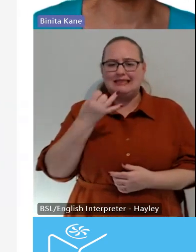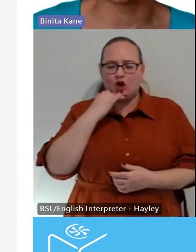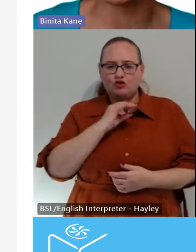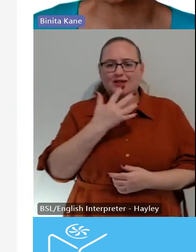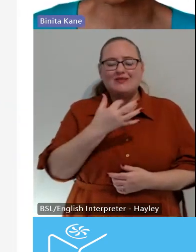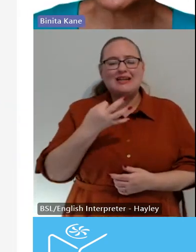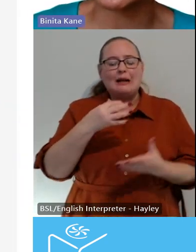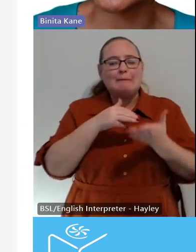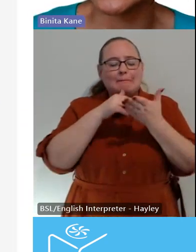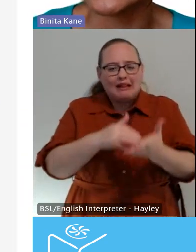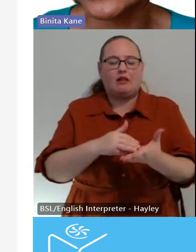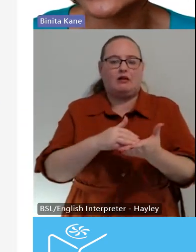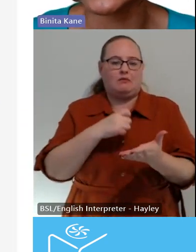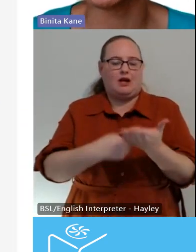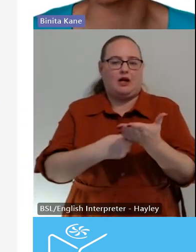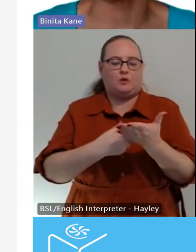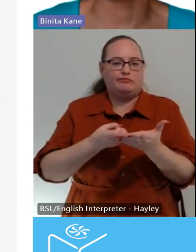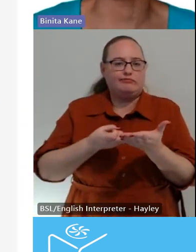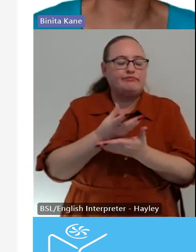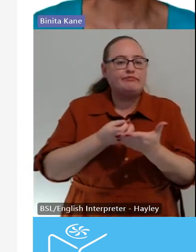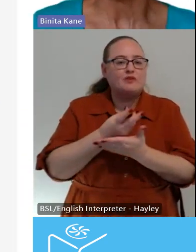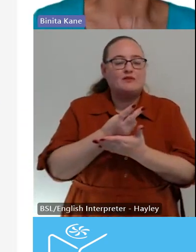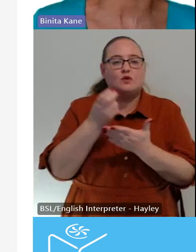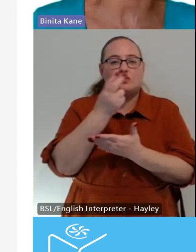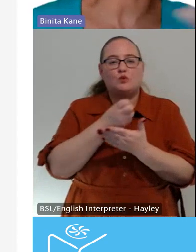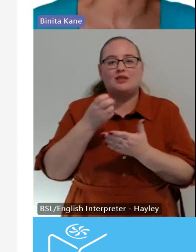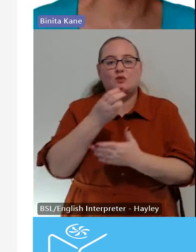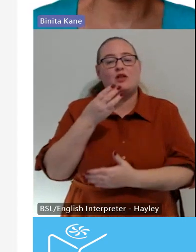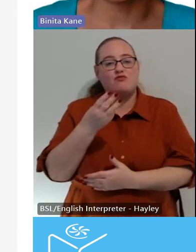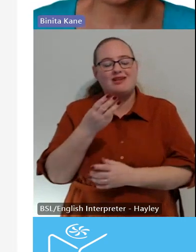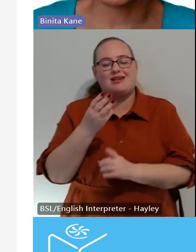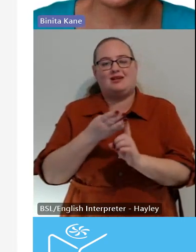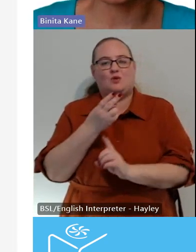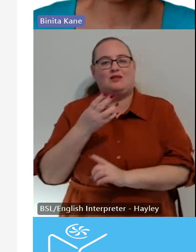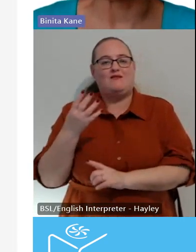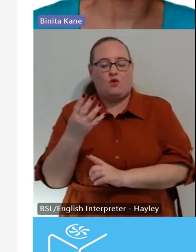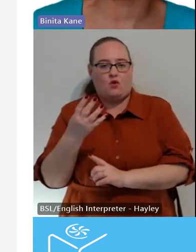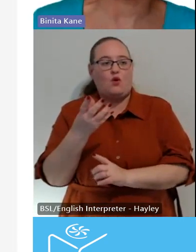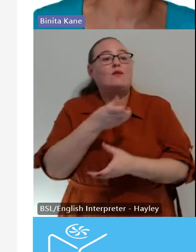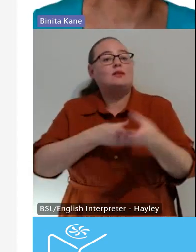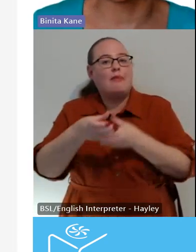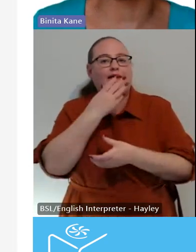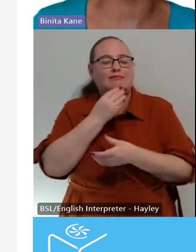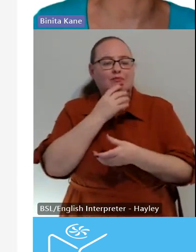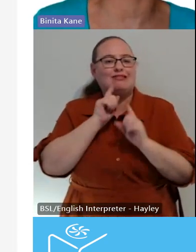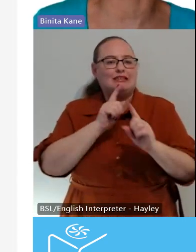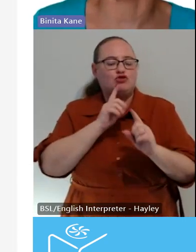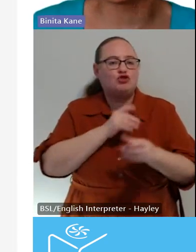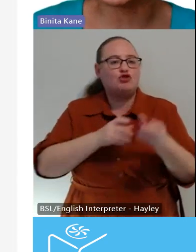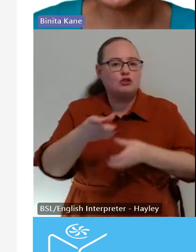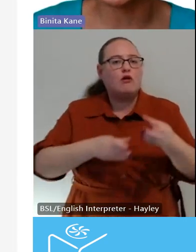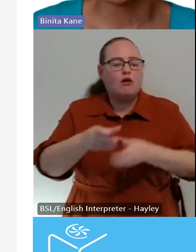million spent on that in 2023-24, plus the burden to the economy for people being out of work, for people